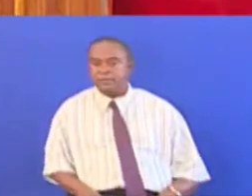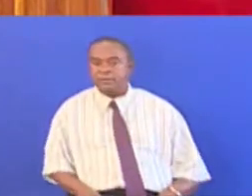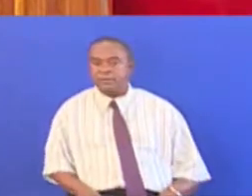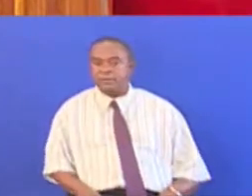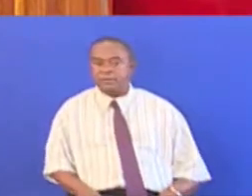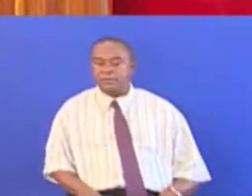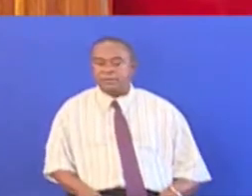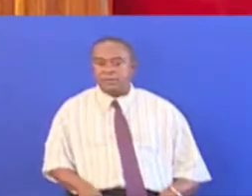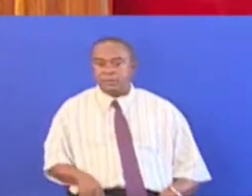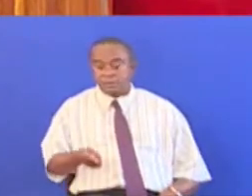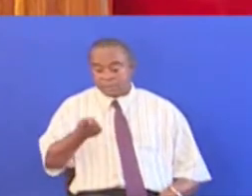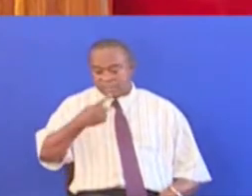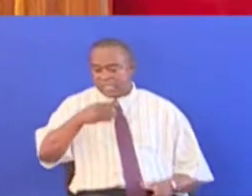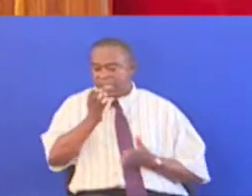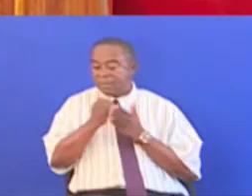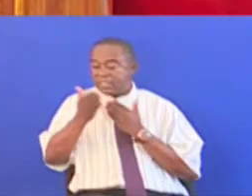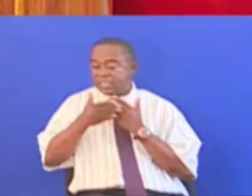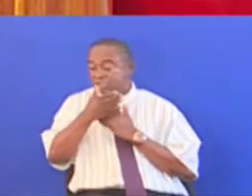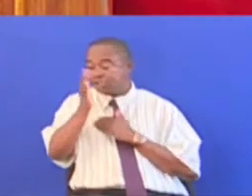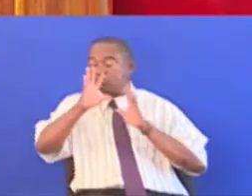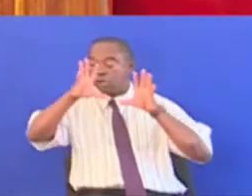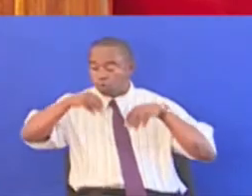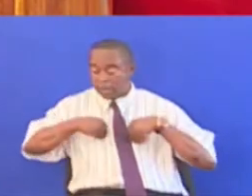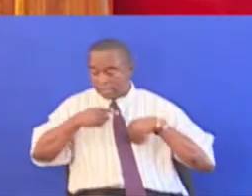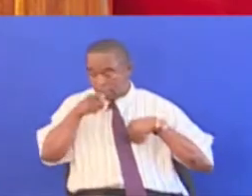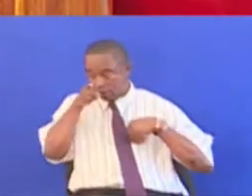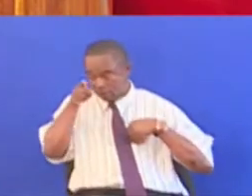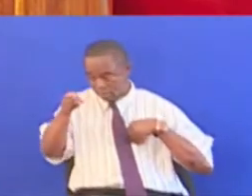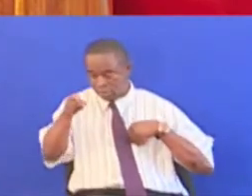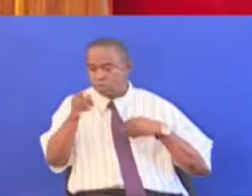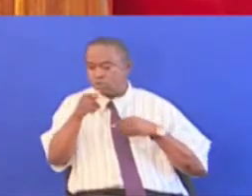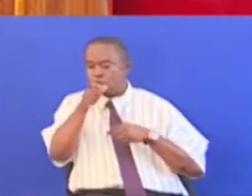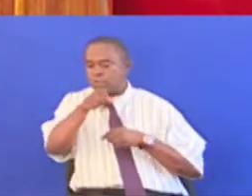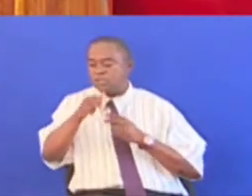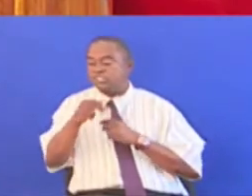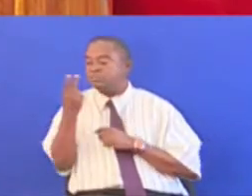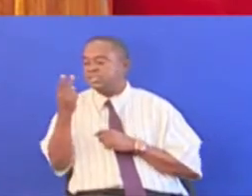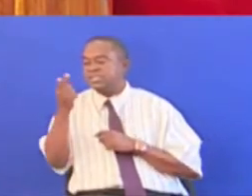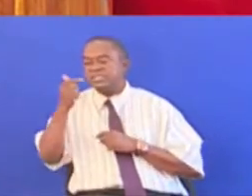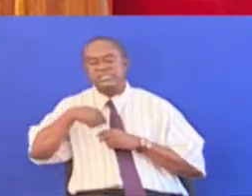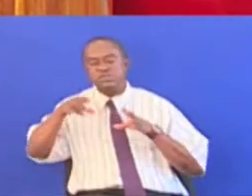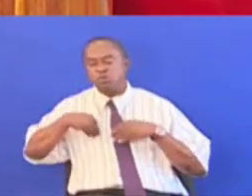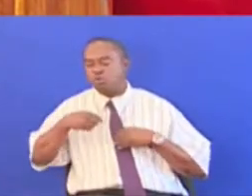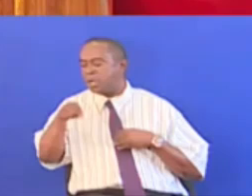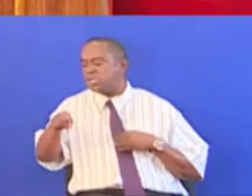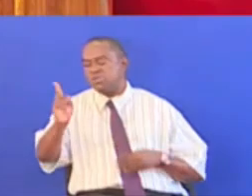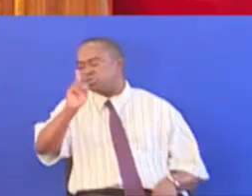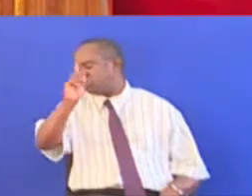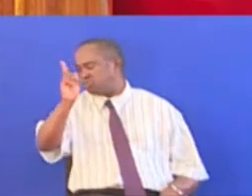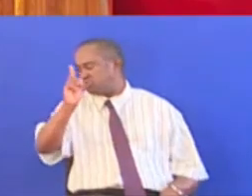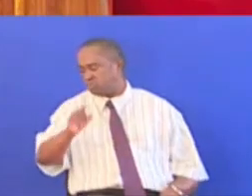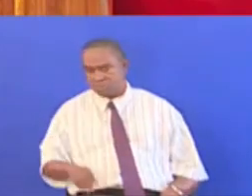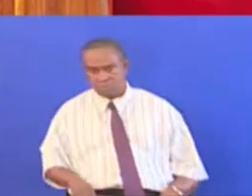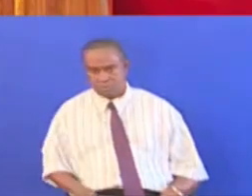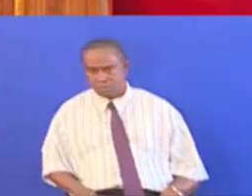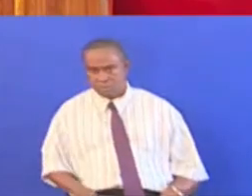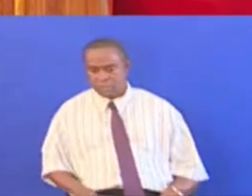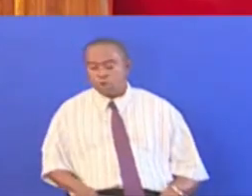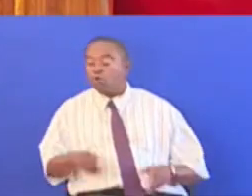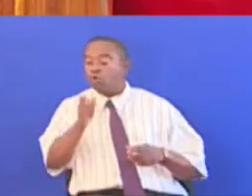said, although other countries do accept it, we are not going to accept dual citizenship